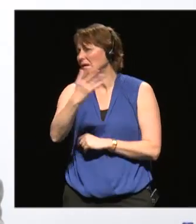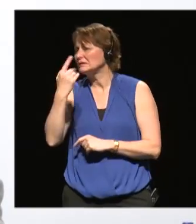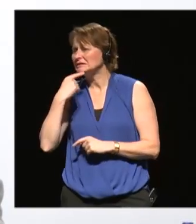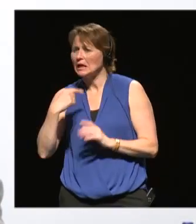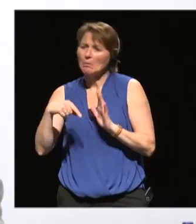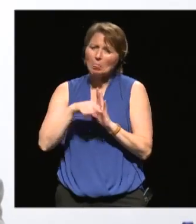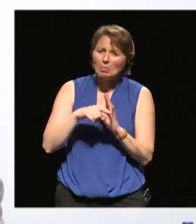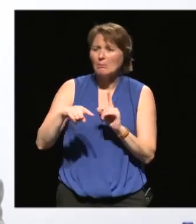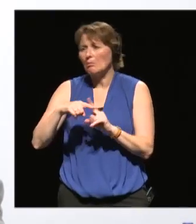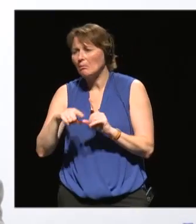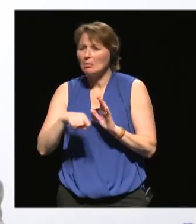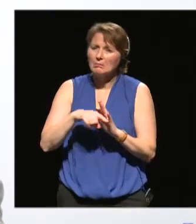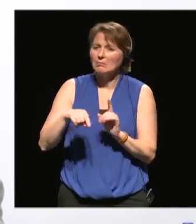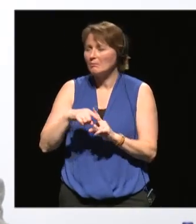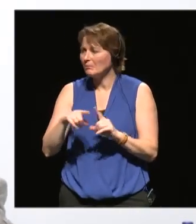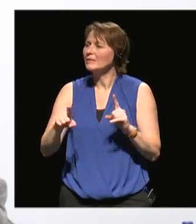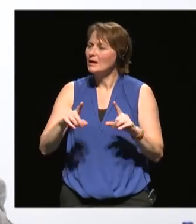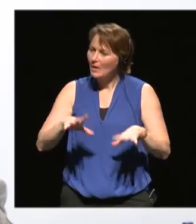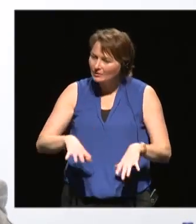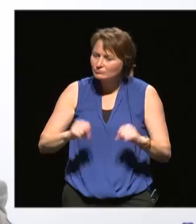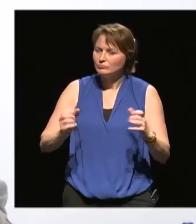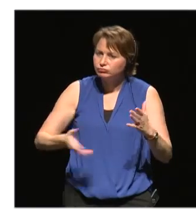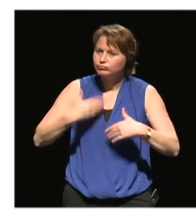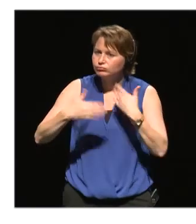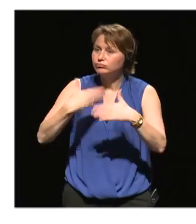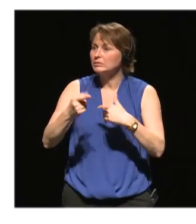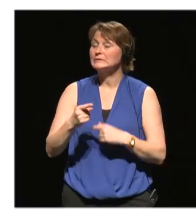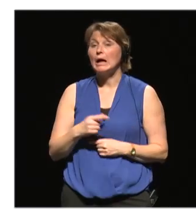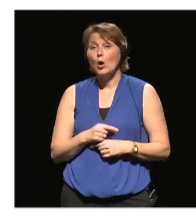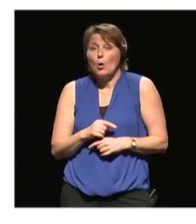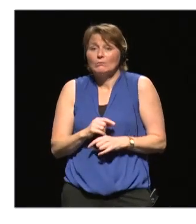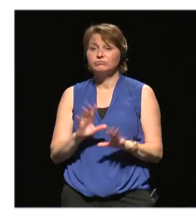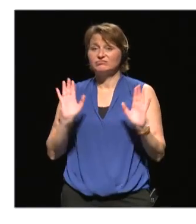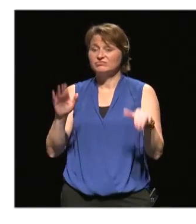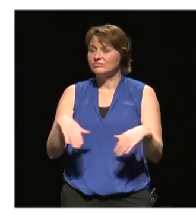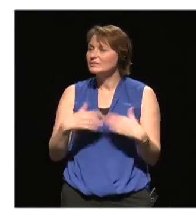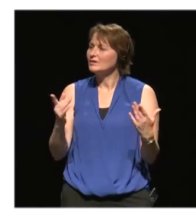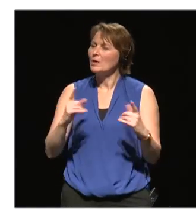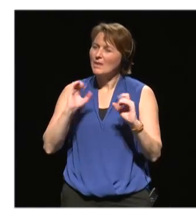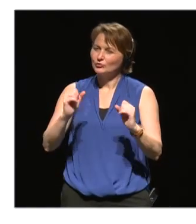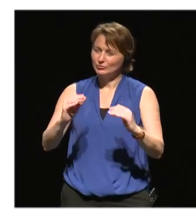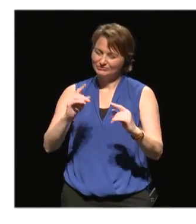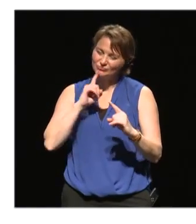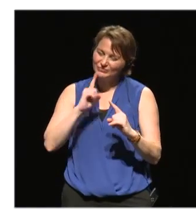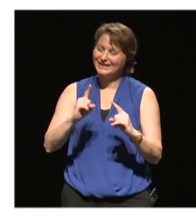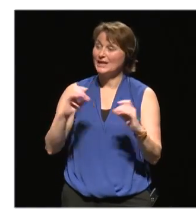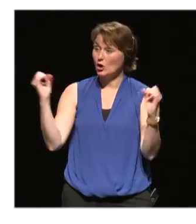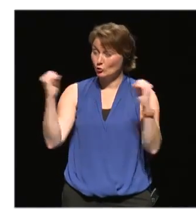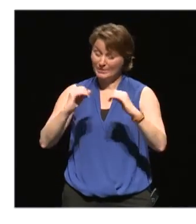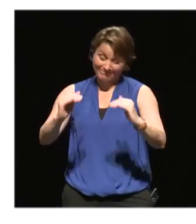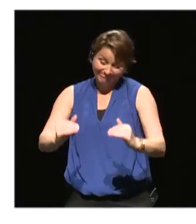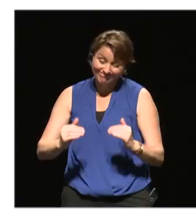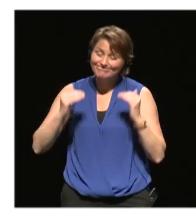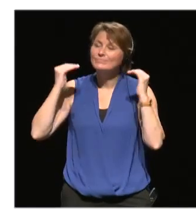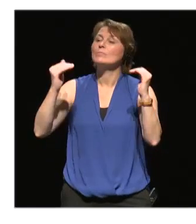and the positive comments and the mobilization, that's not enough. We need an ambitious binding agreement